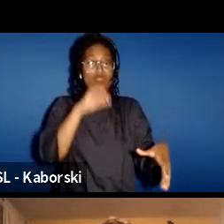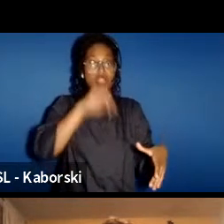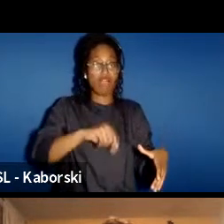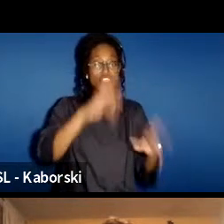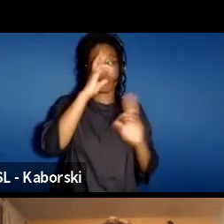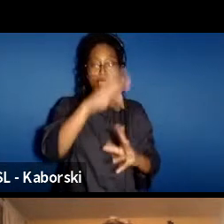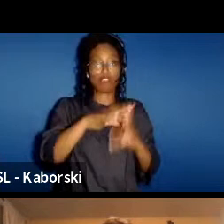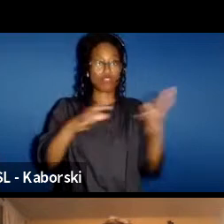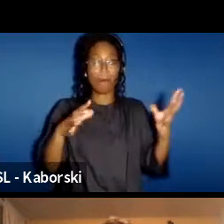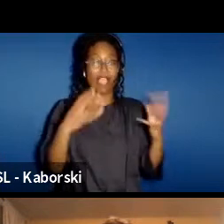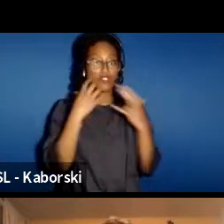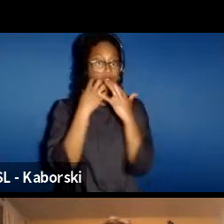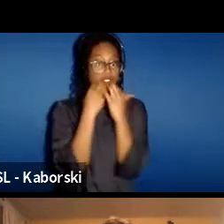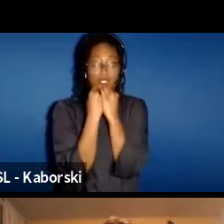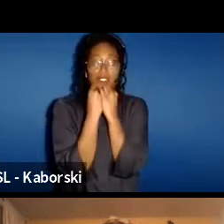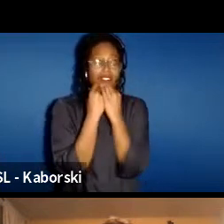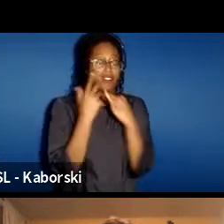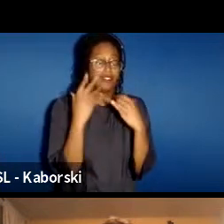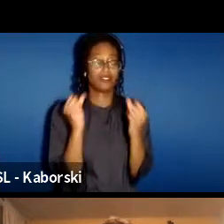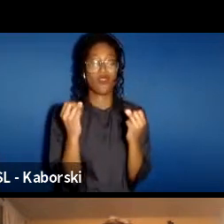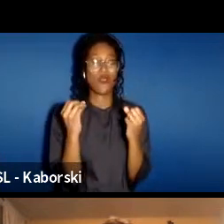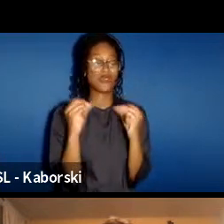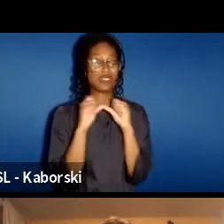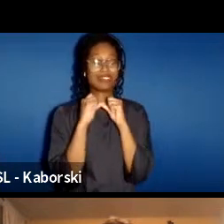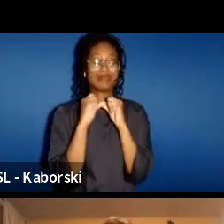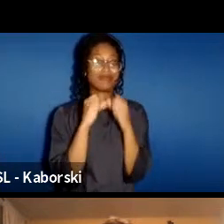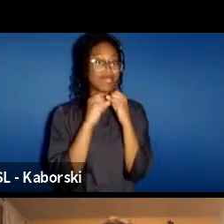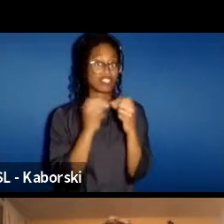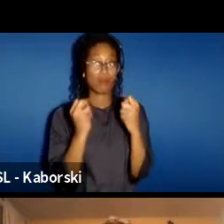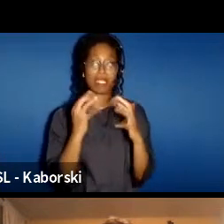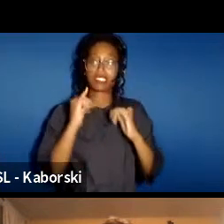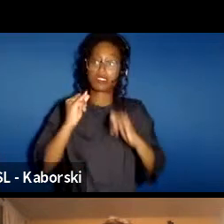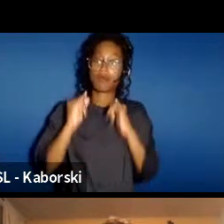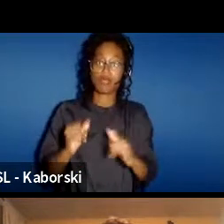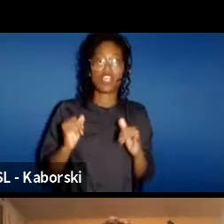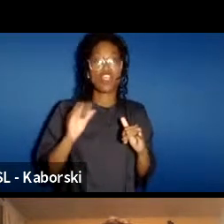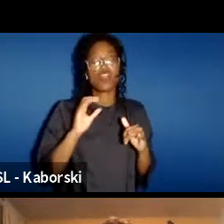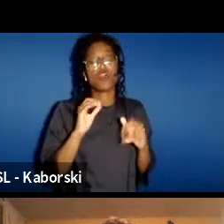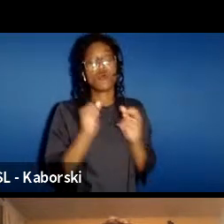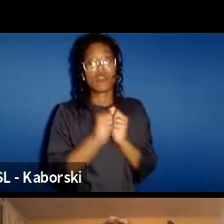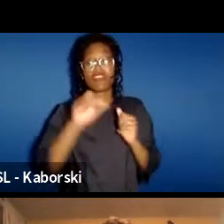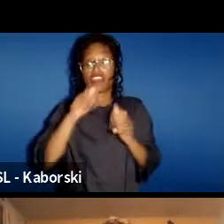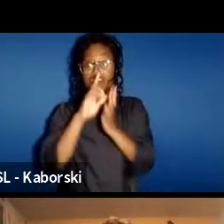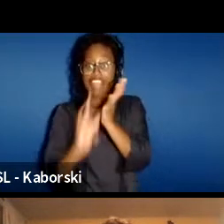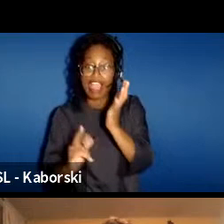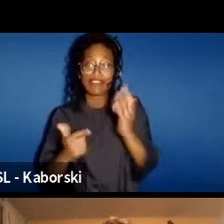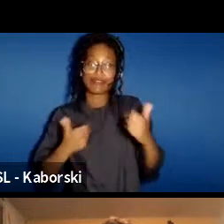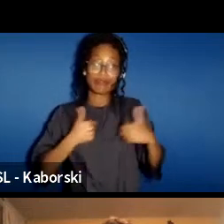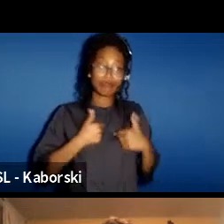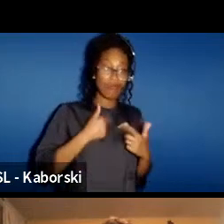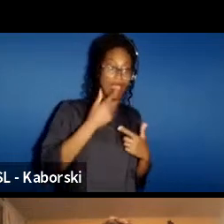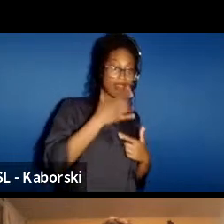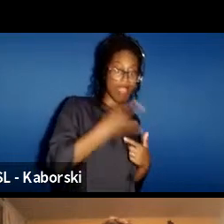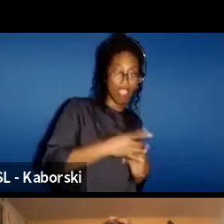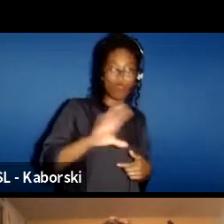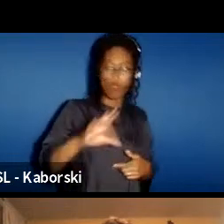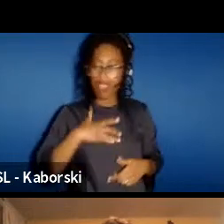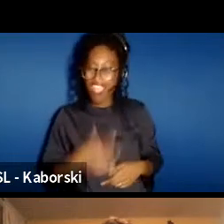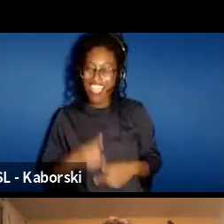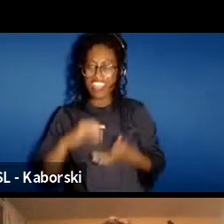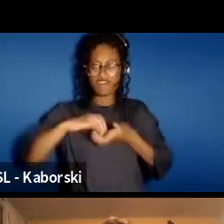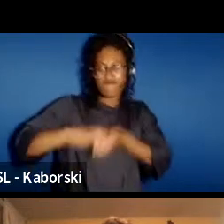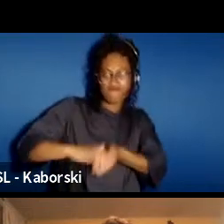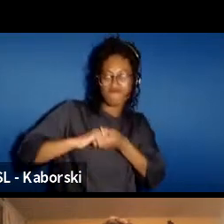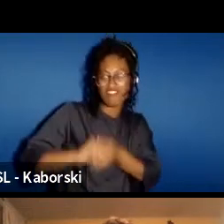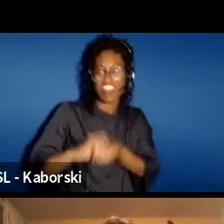respect it so much. And there's so many similarities between the other designers and other people involved, like camaraderie.